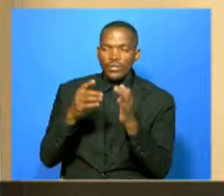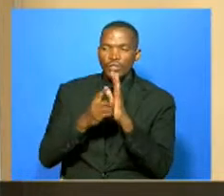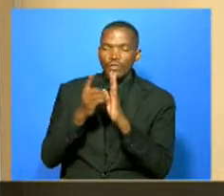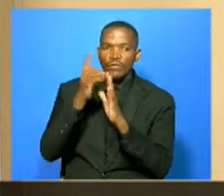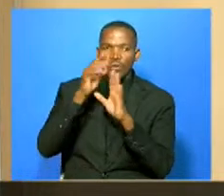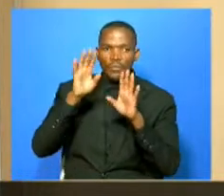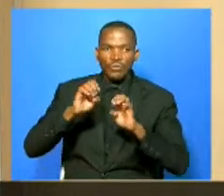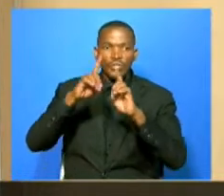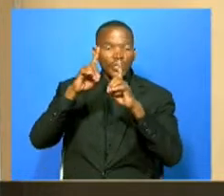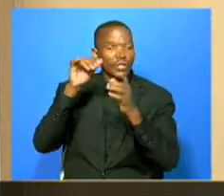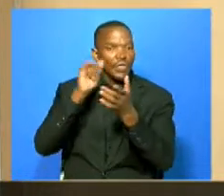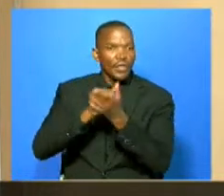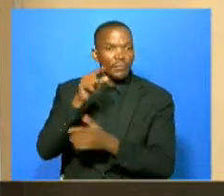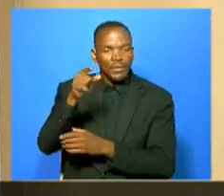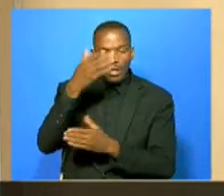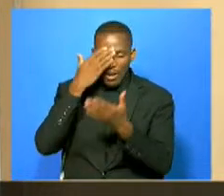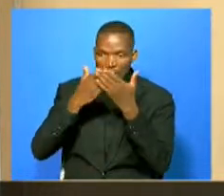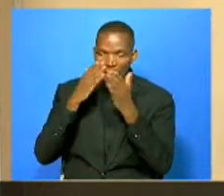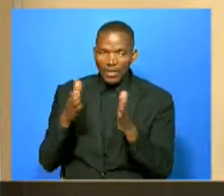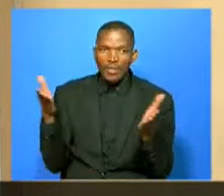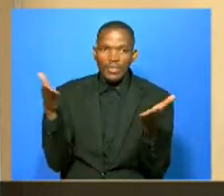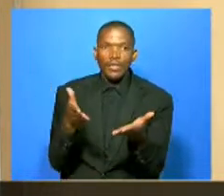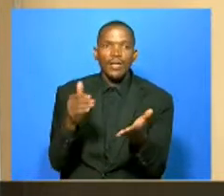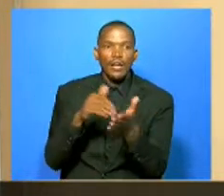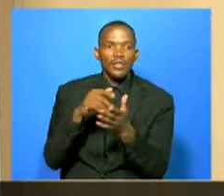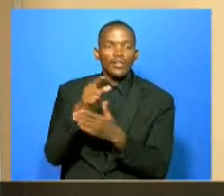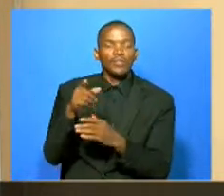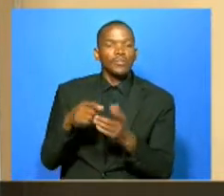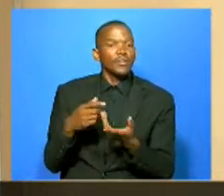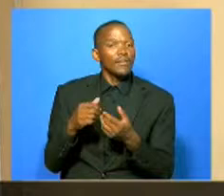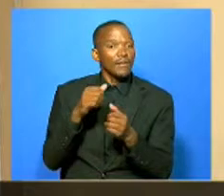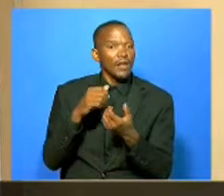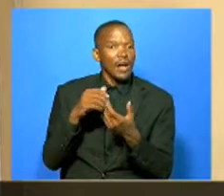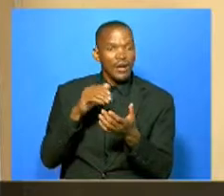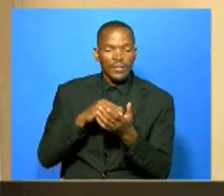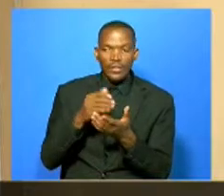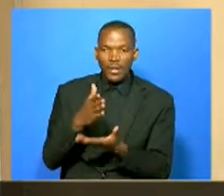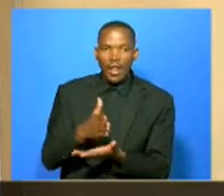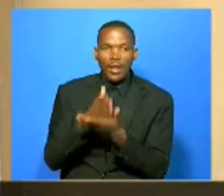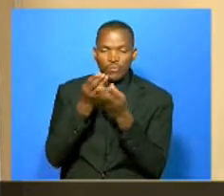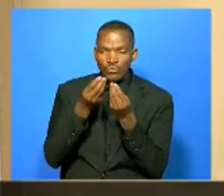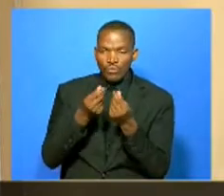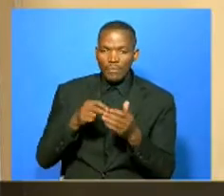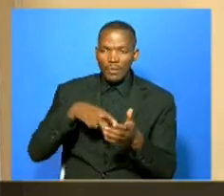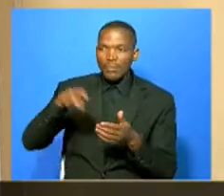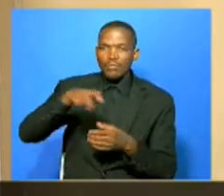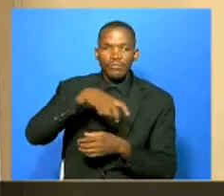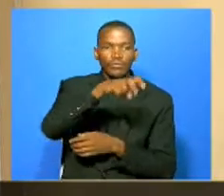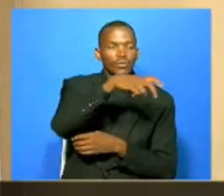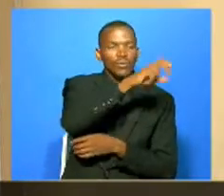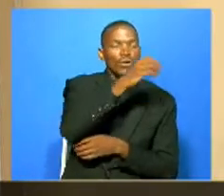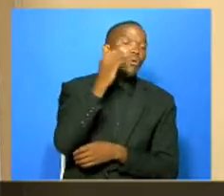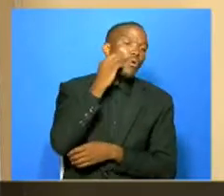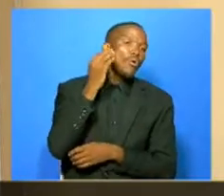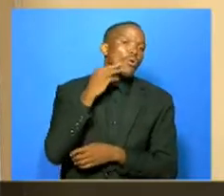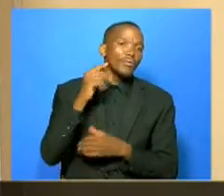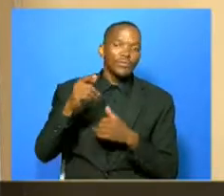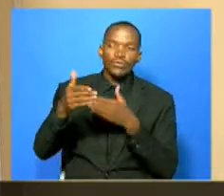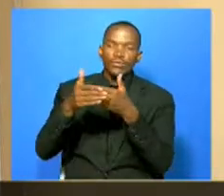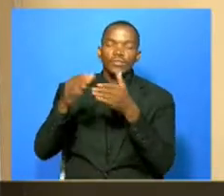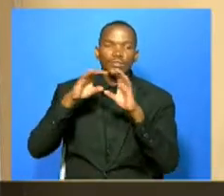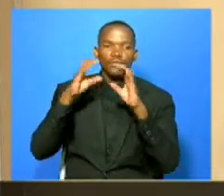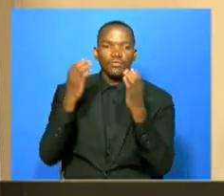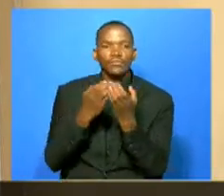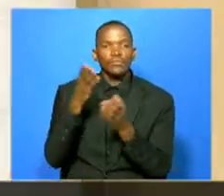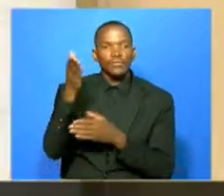thuto ya bana ba rona e be re tokafatse le mosepele between go tswa ko magaeng a bone go ya ko marutelong a